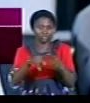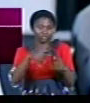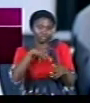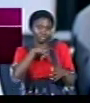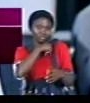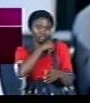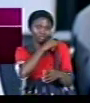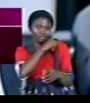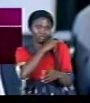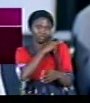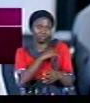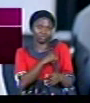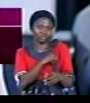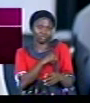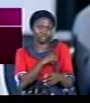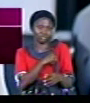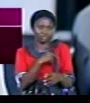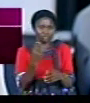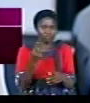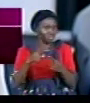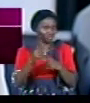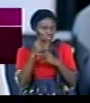me to see that